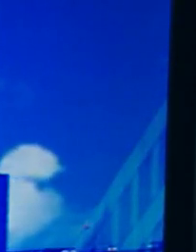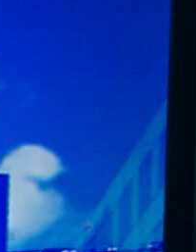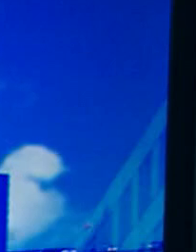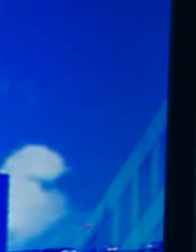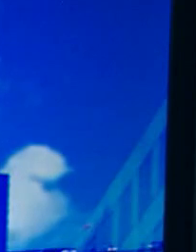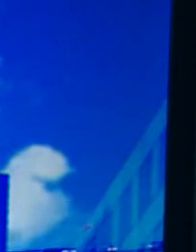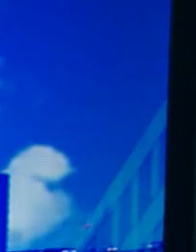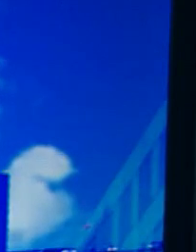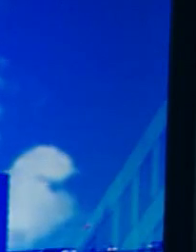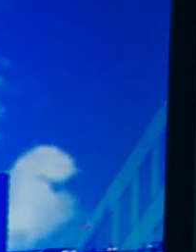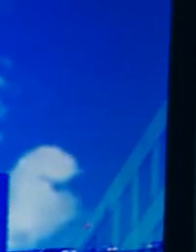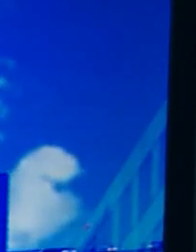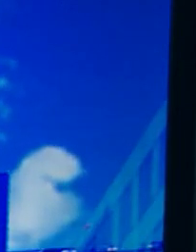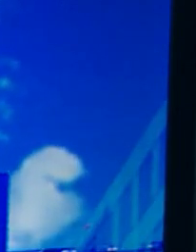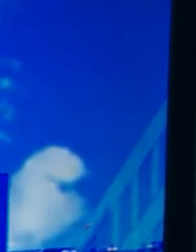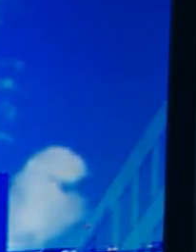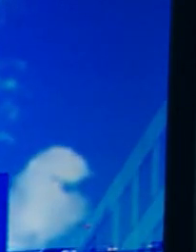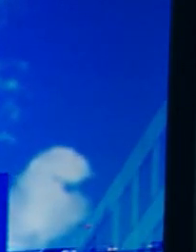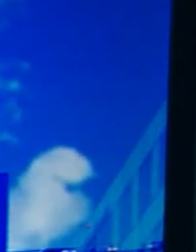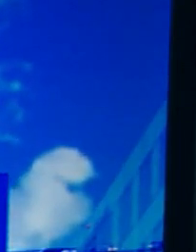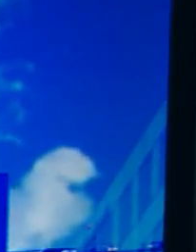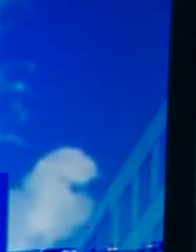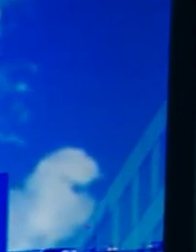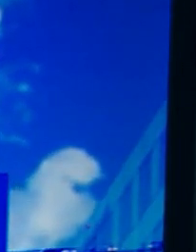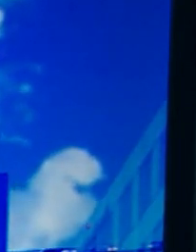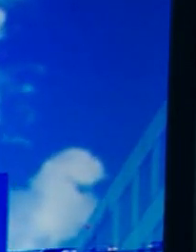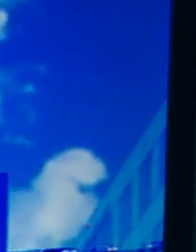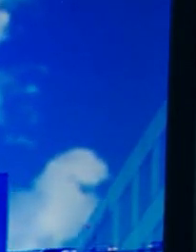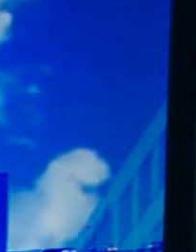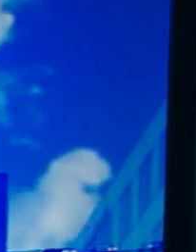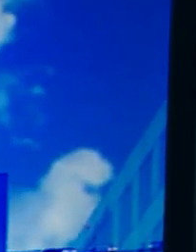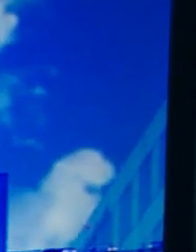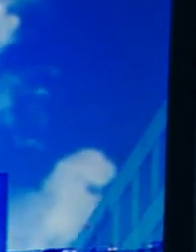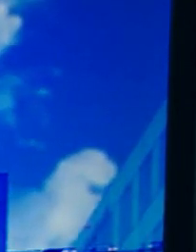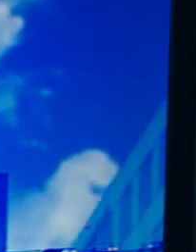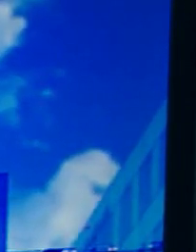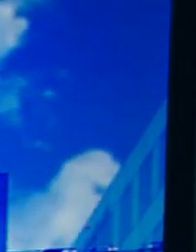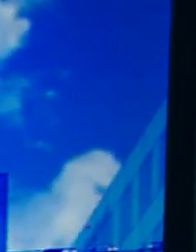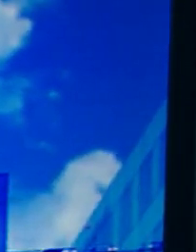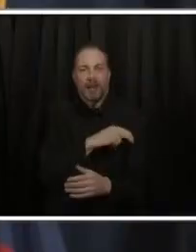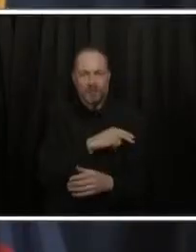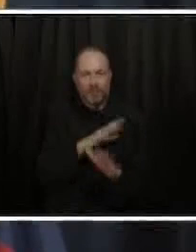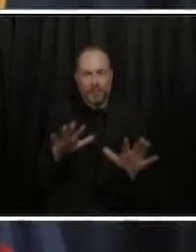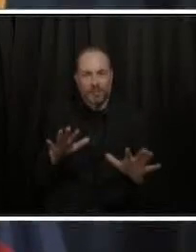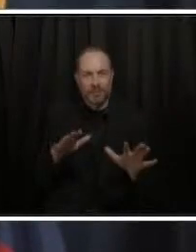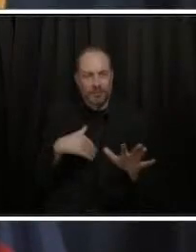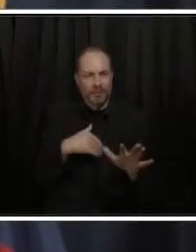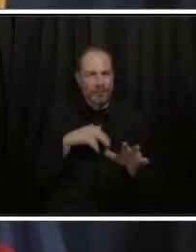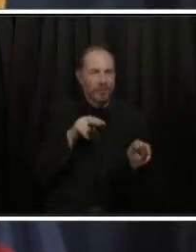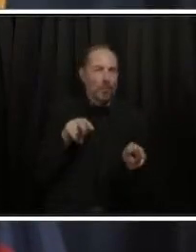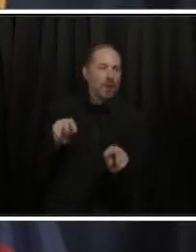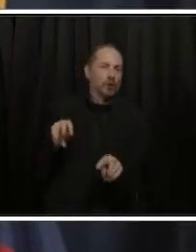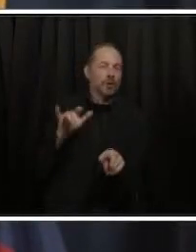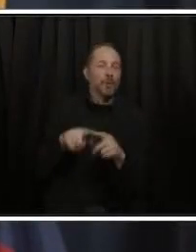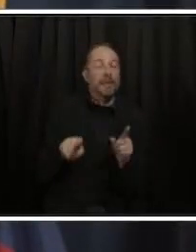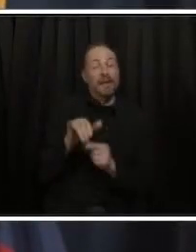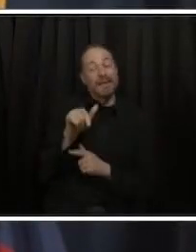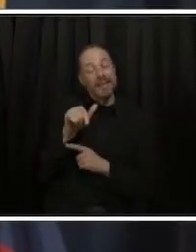much as possible about Omicron and as they can, and to do that as quickly as possible. This virus